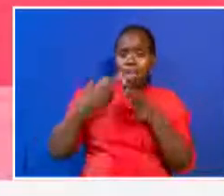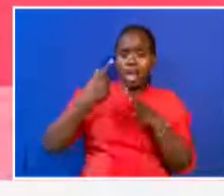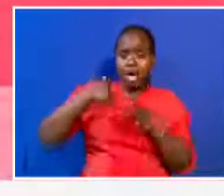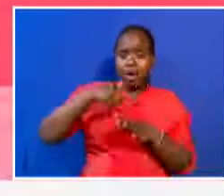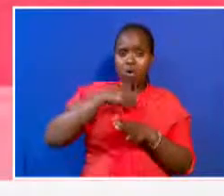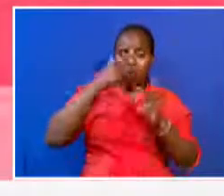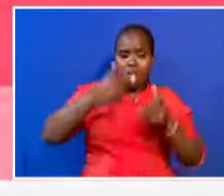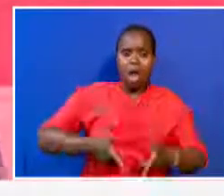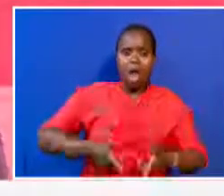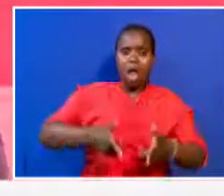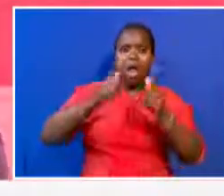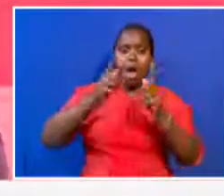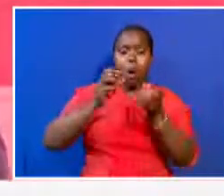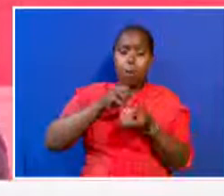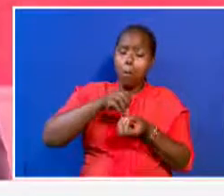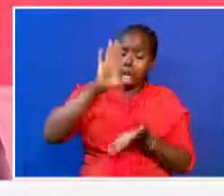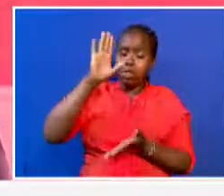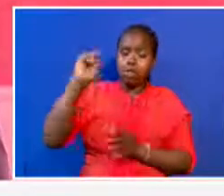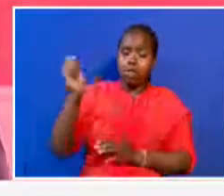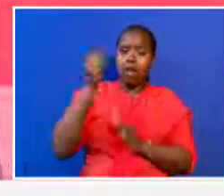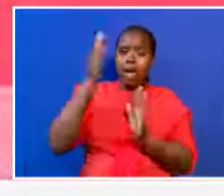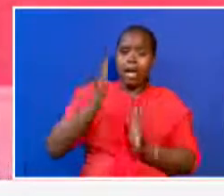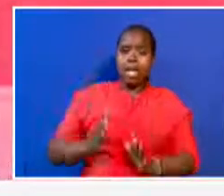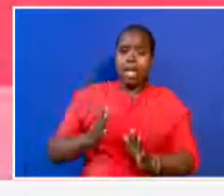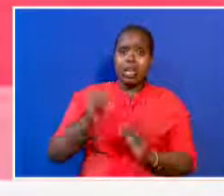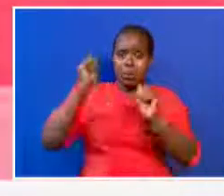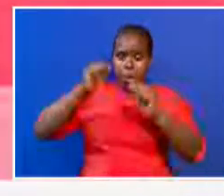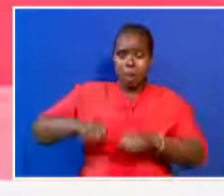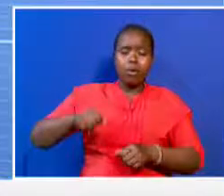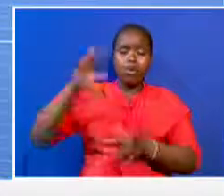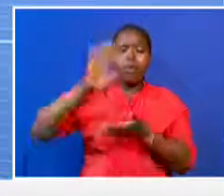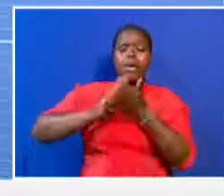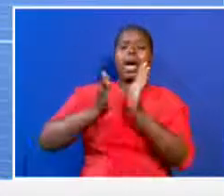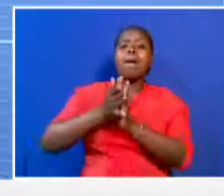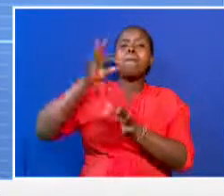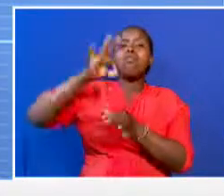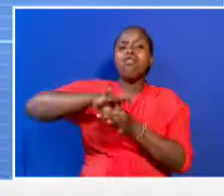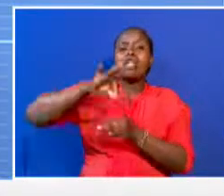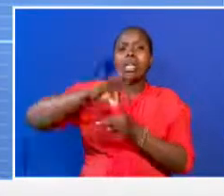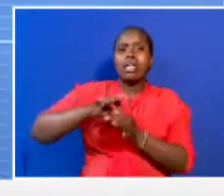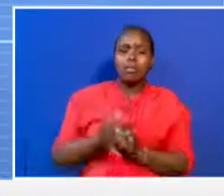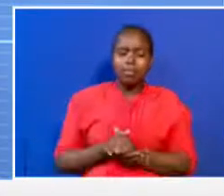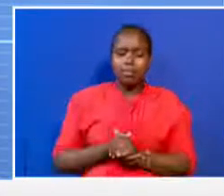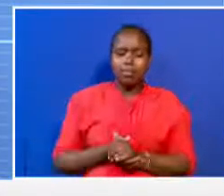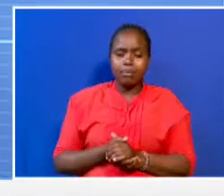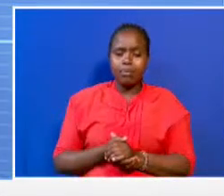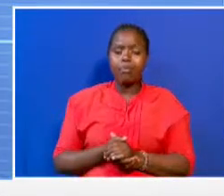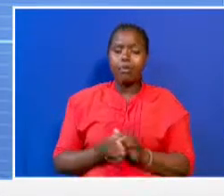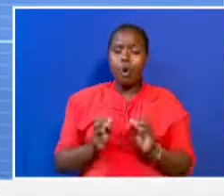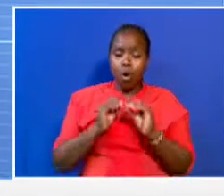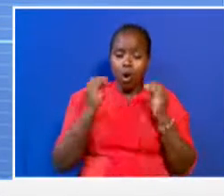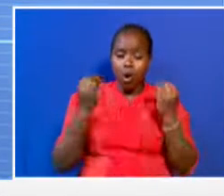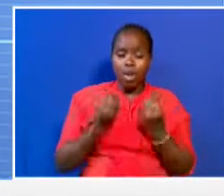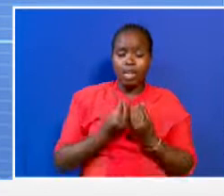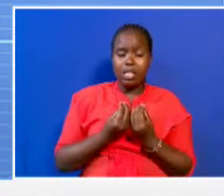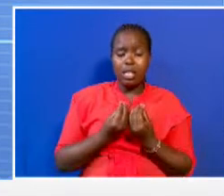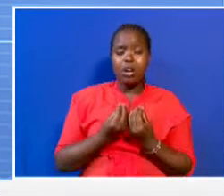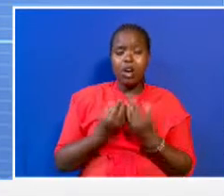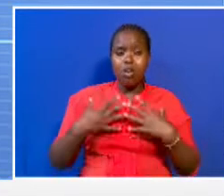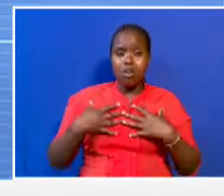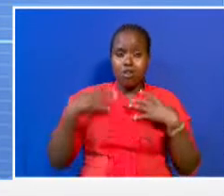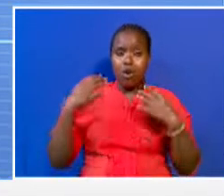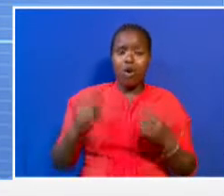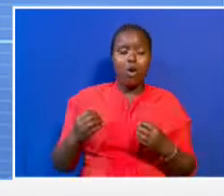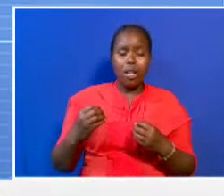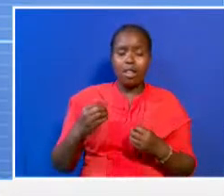can allow the majority of Kenyans to be able to vie in this position. Shirika la watoa huduma wa afya ya